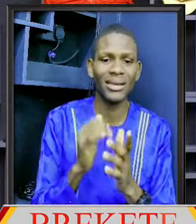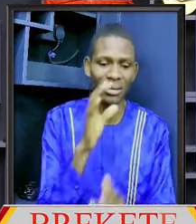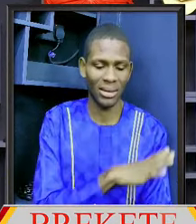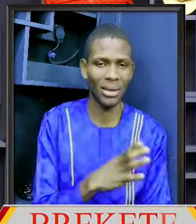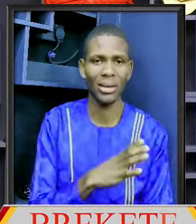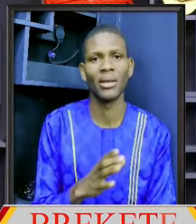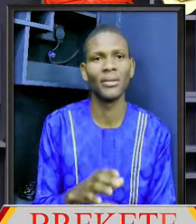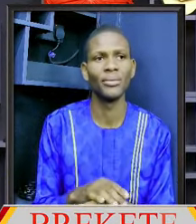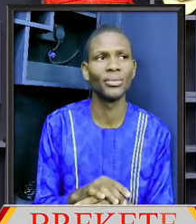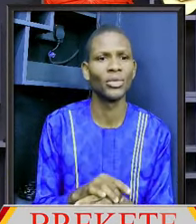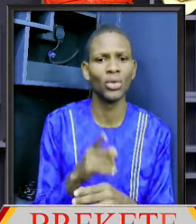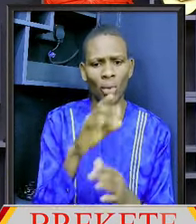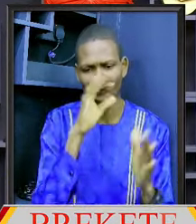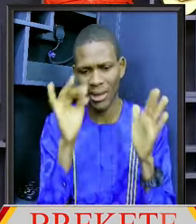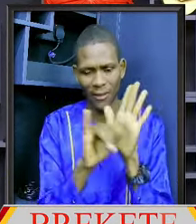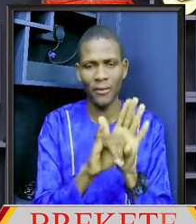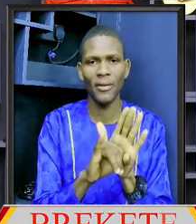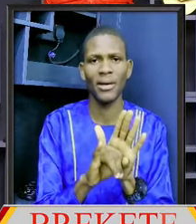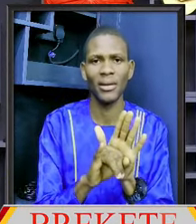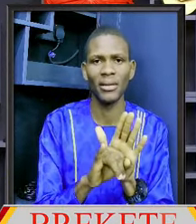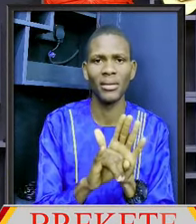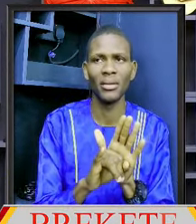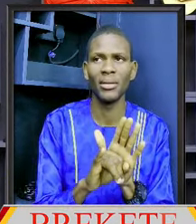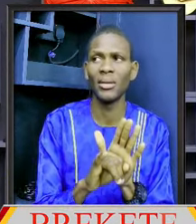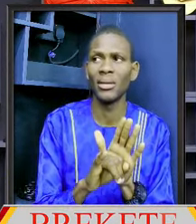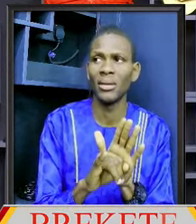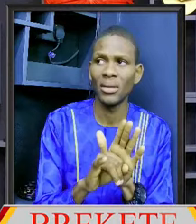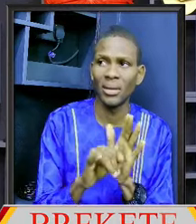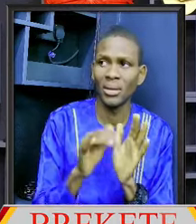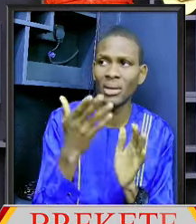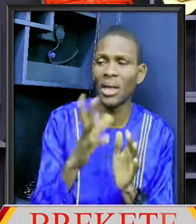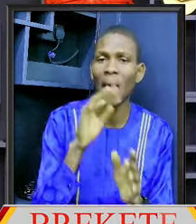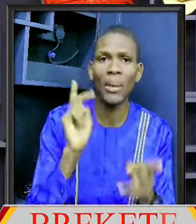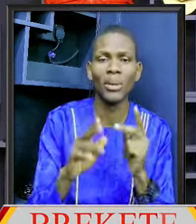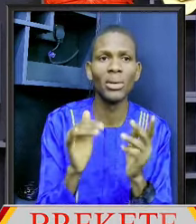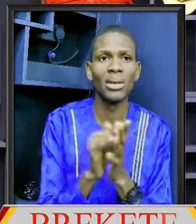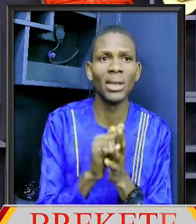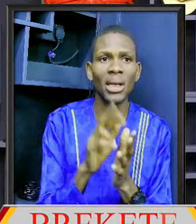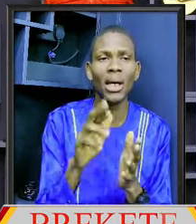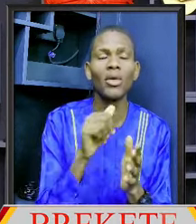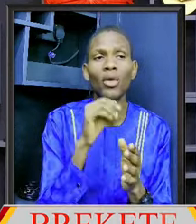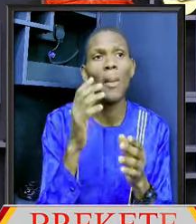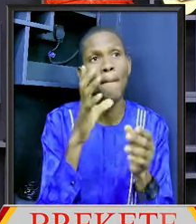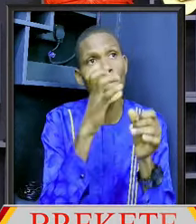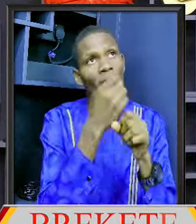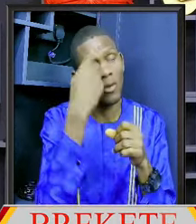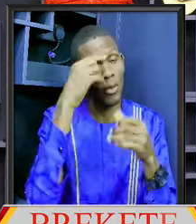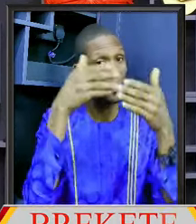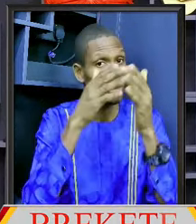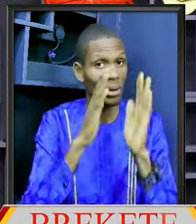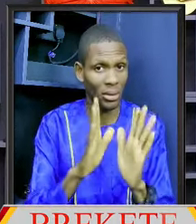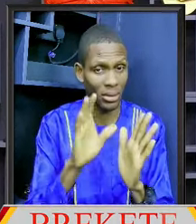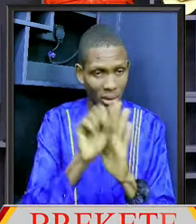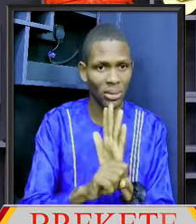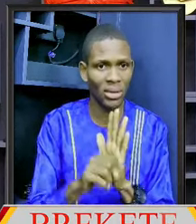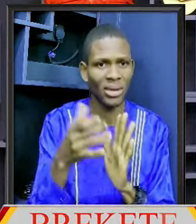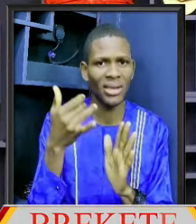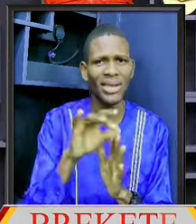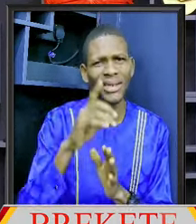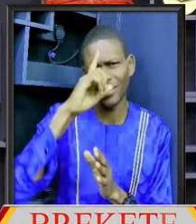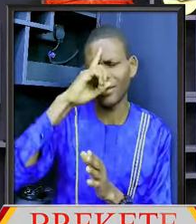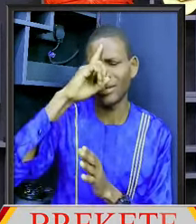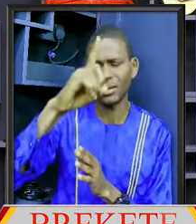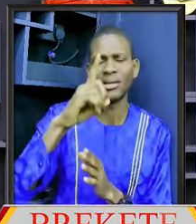Yes. You identify. There are people that are not cut out for leadership. They are